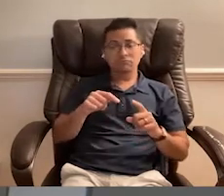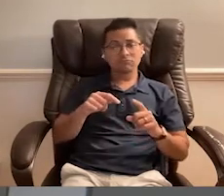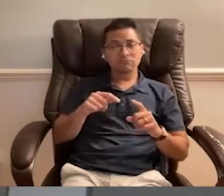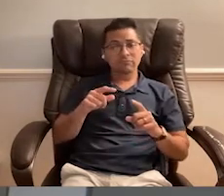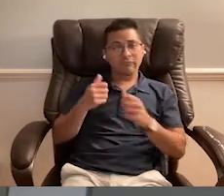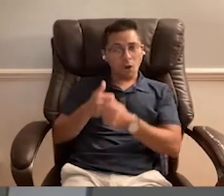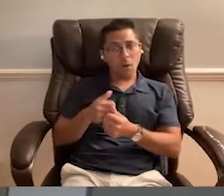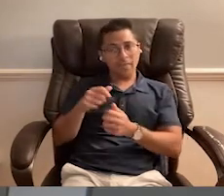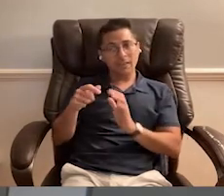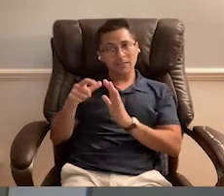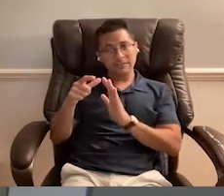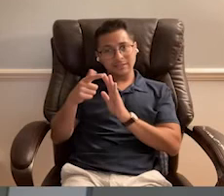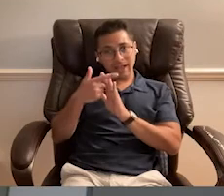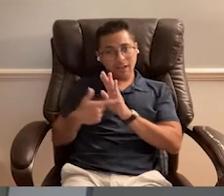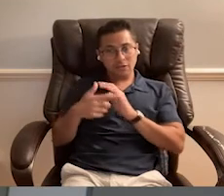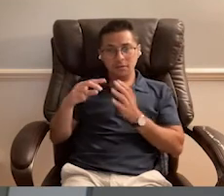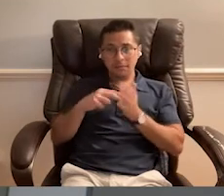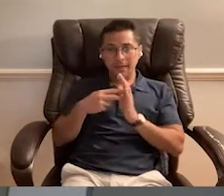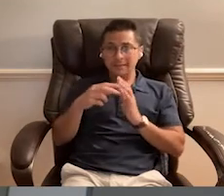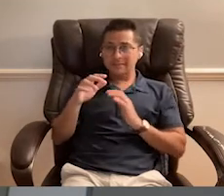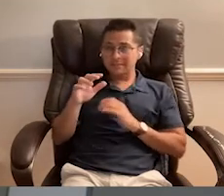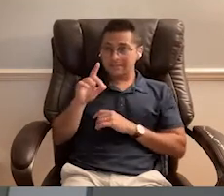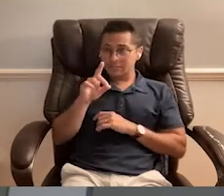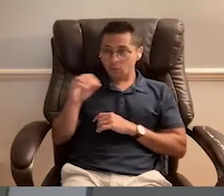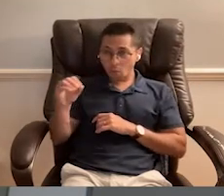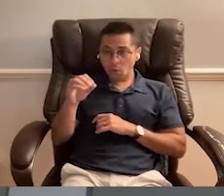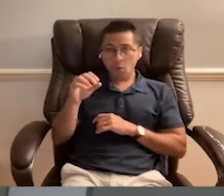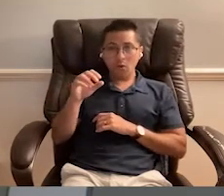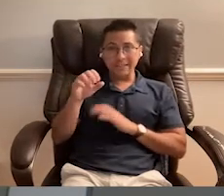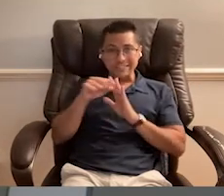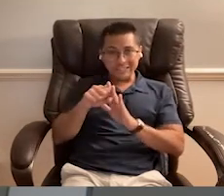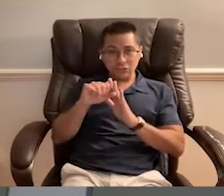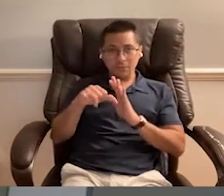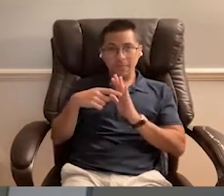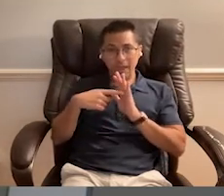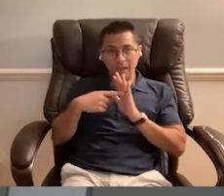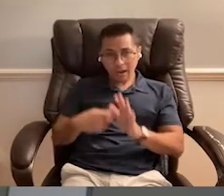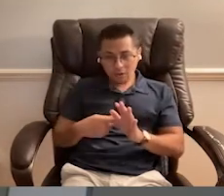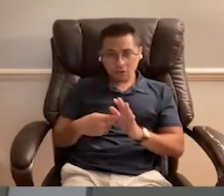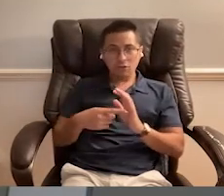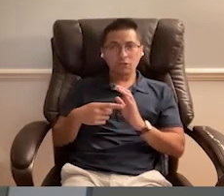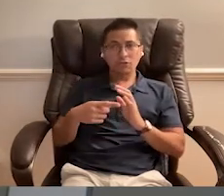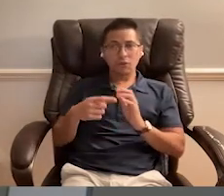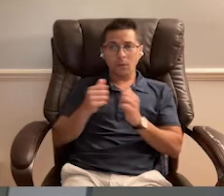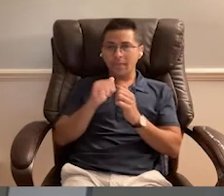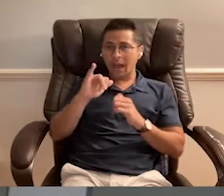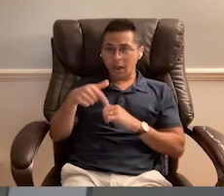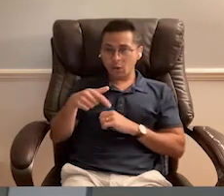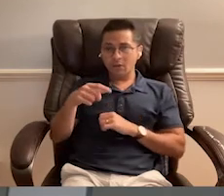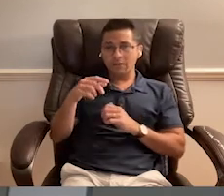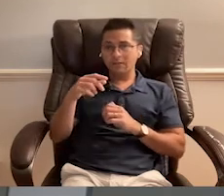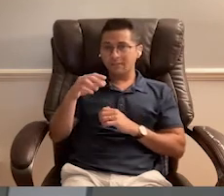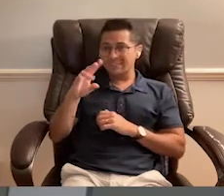a developmental disability as defined in statute means a disorder or syndrome that is attributable to